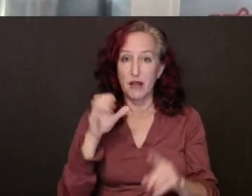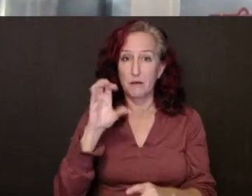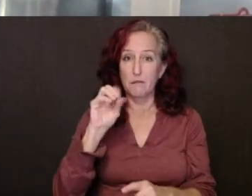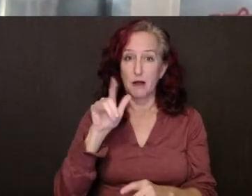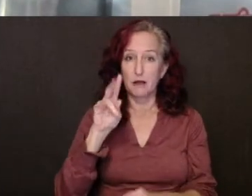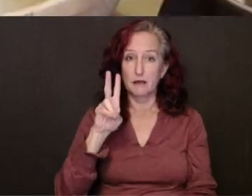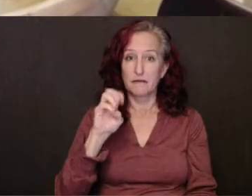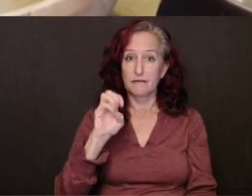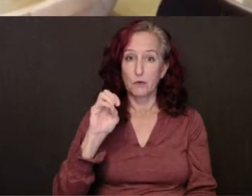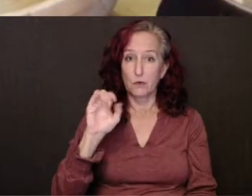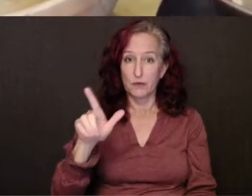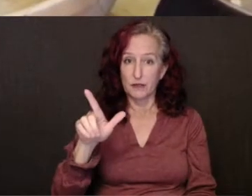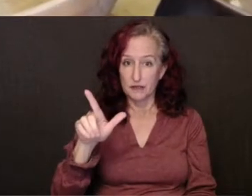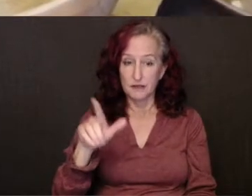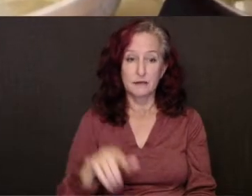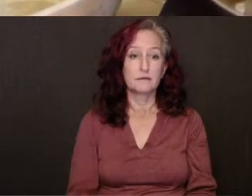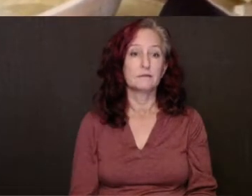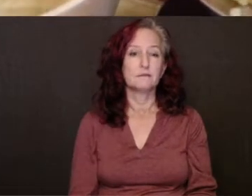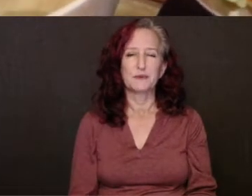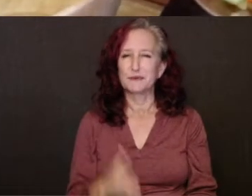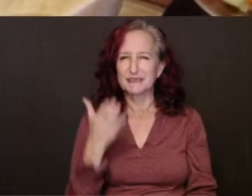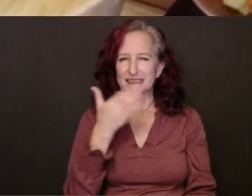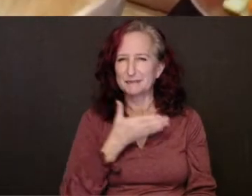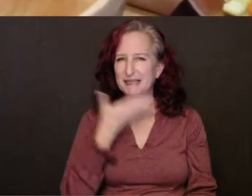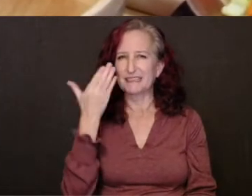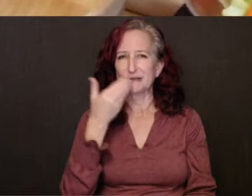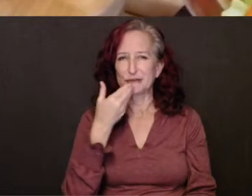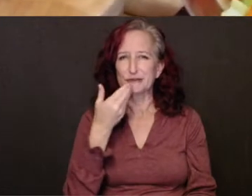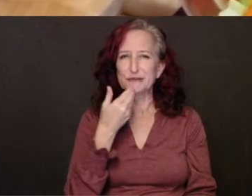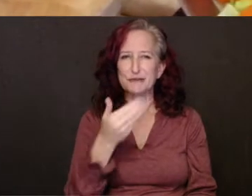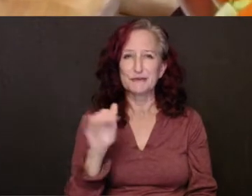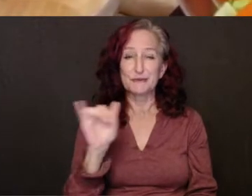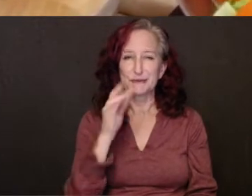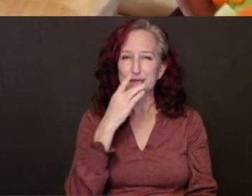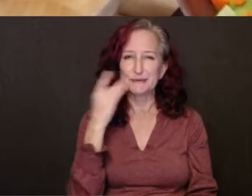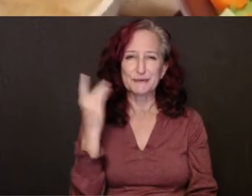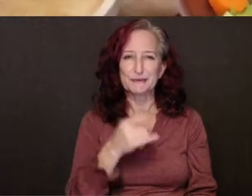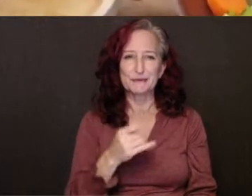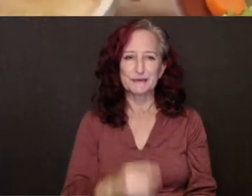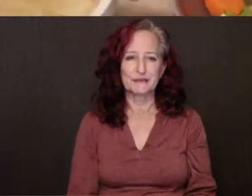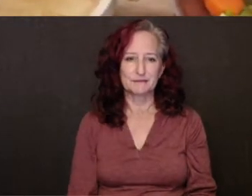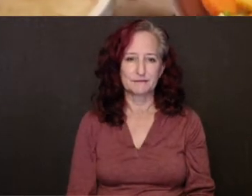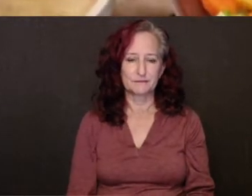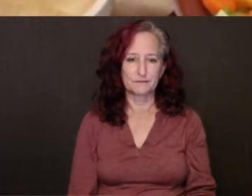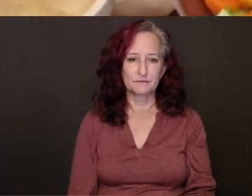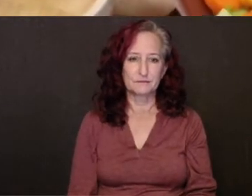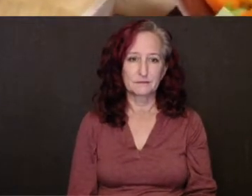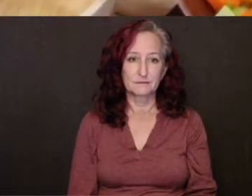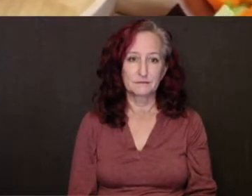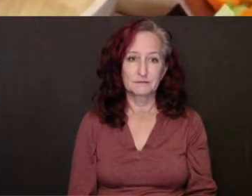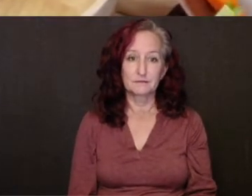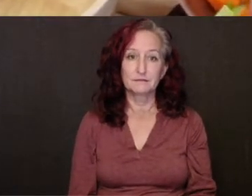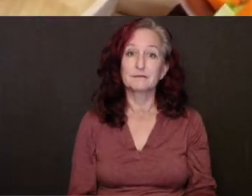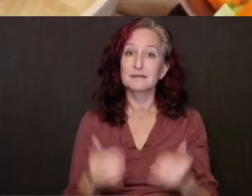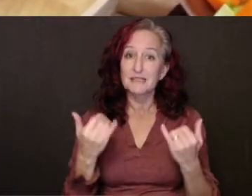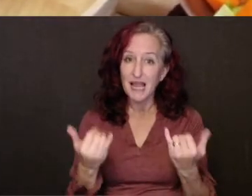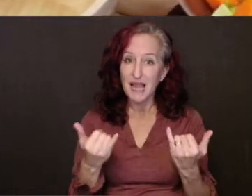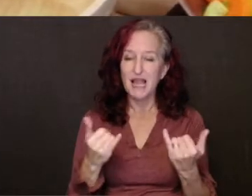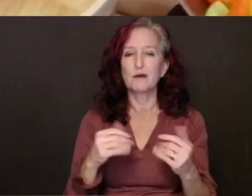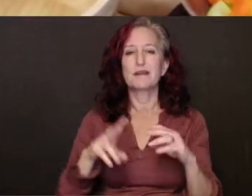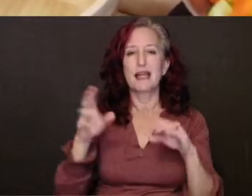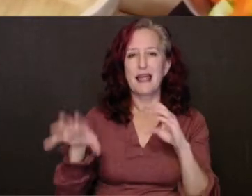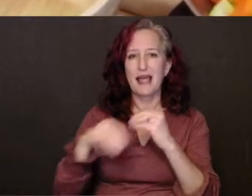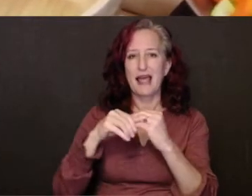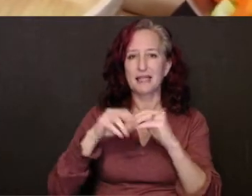And so I'm just going to toss them together until we get a really good brown color. And that's from the olive